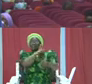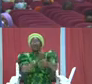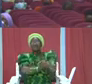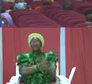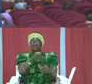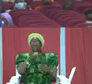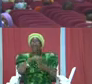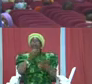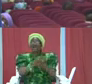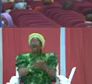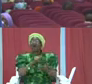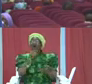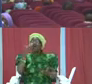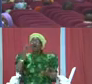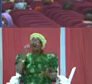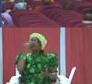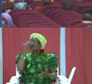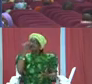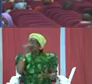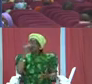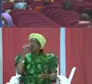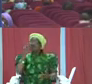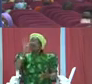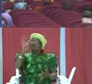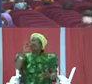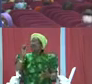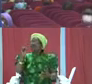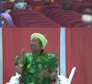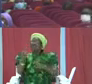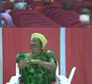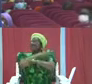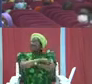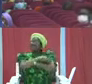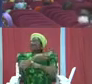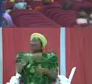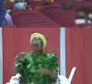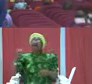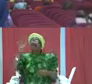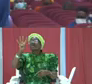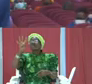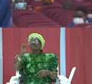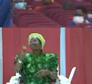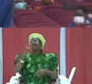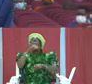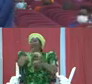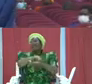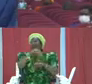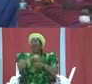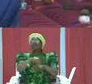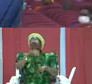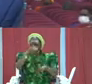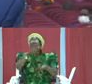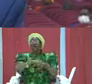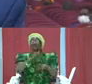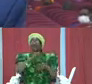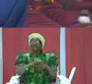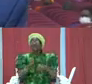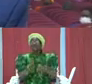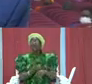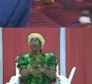meat 40 days and 40 nights unto Horeb, the mount of God.